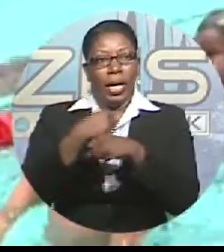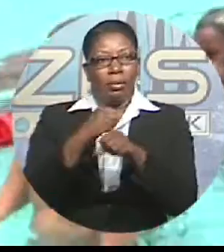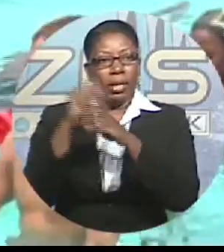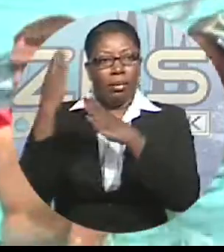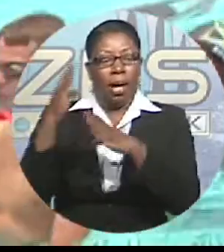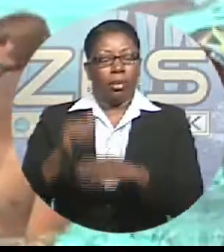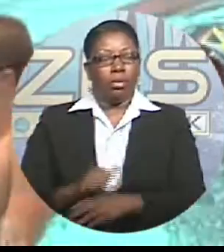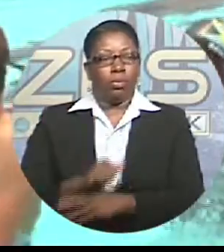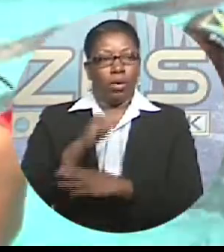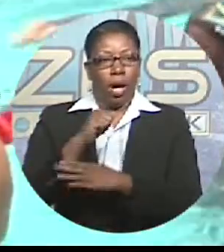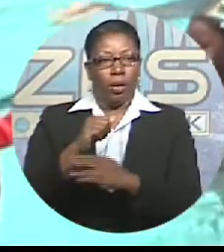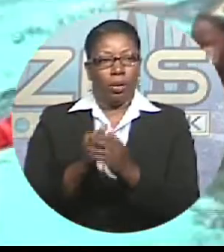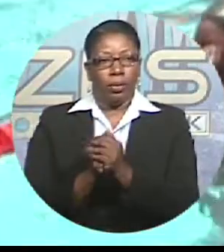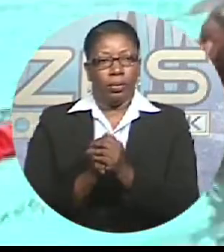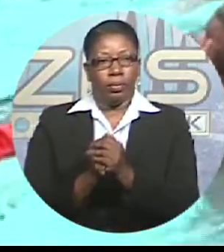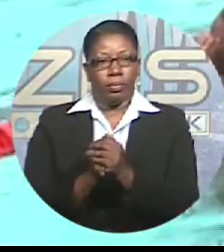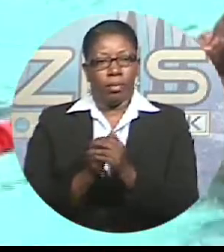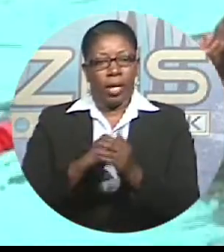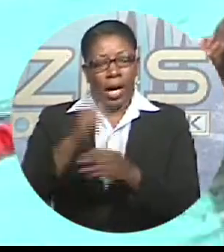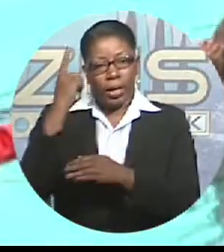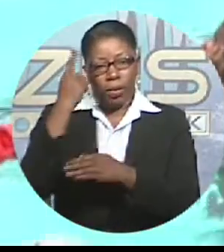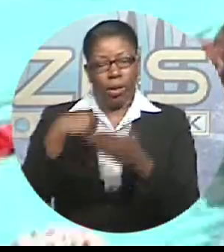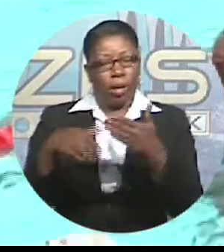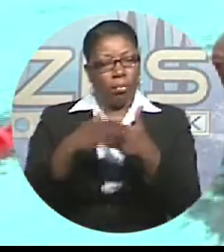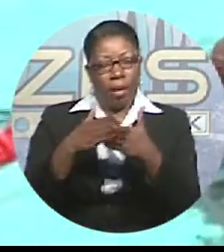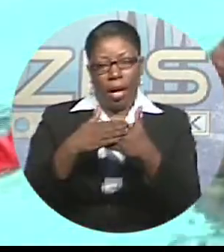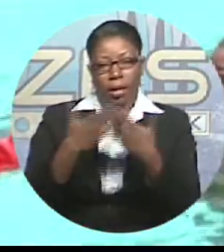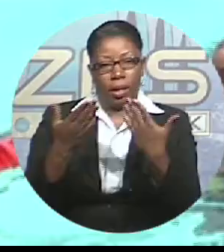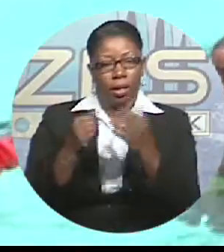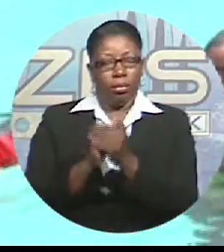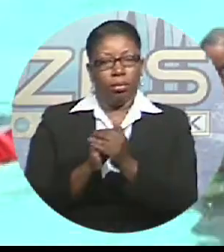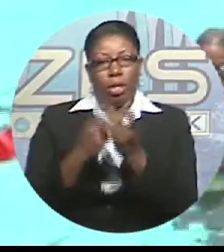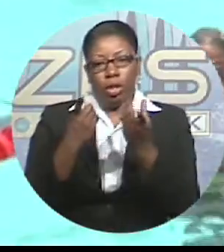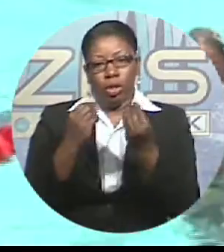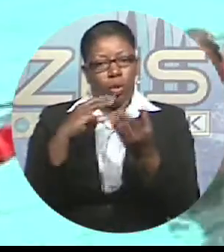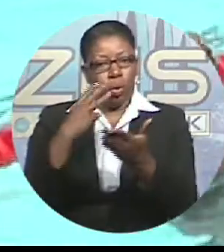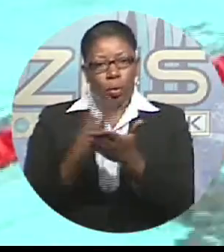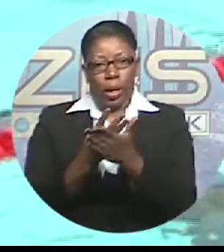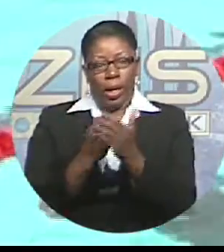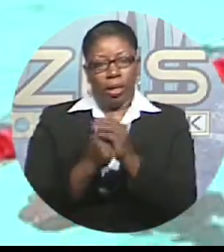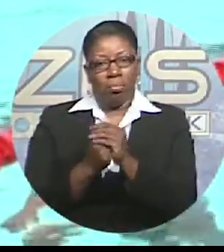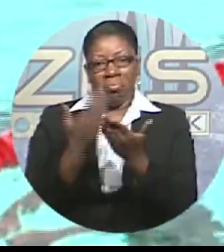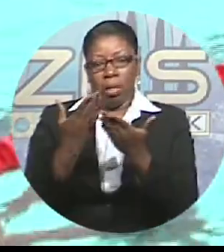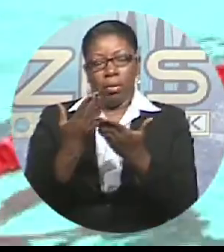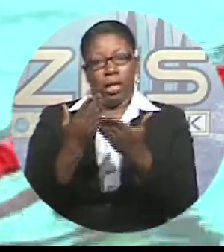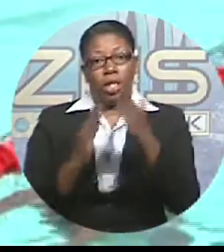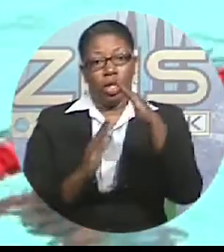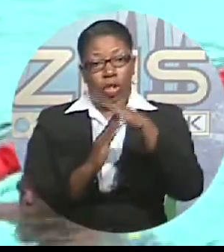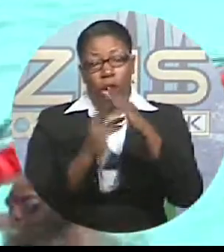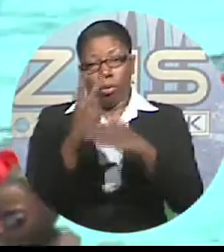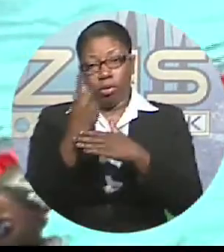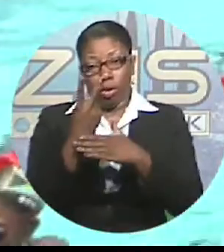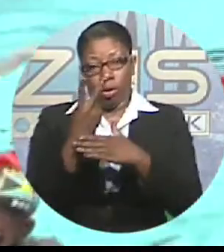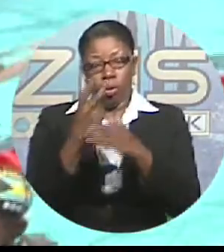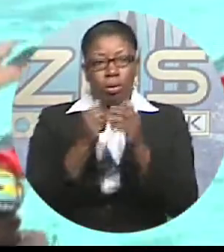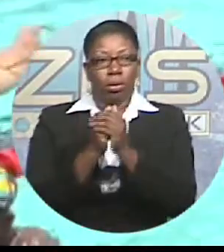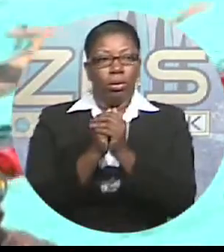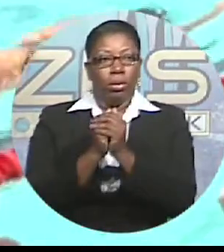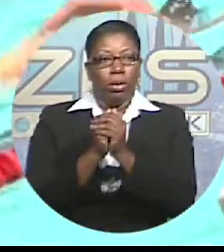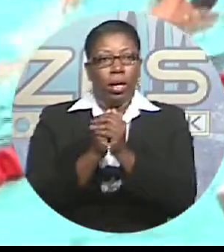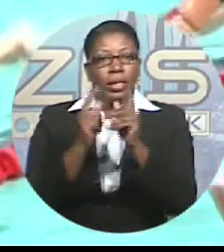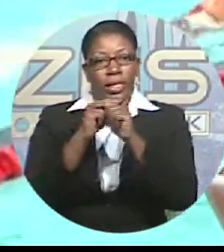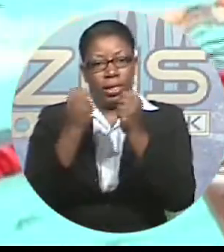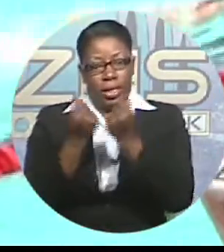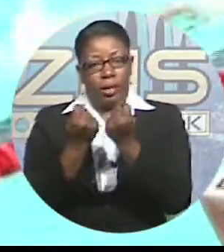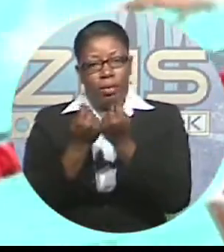proud. I think we can bounce back. I think we can do really well. I think we can come in the top 2 this year. The team is really good if we do what's